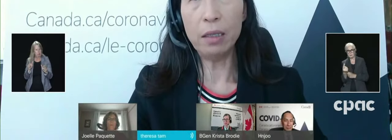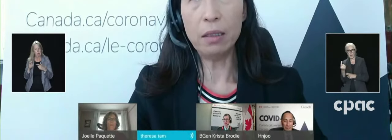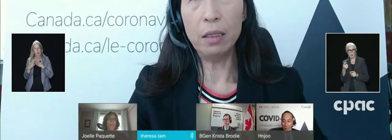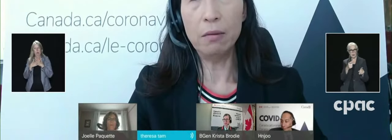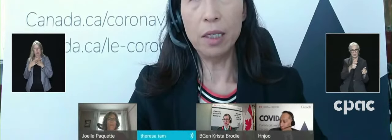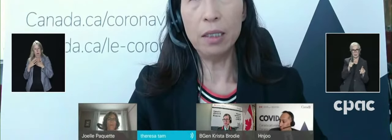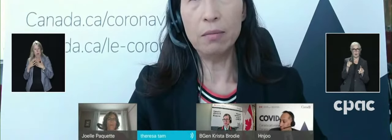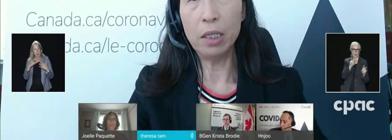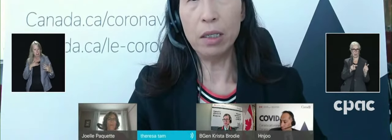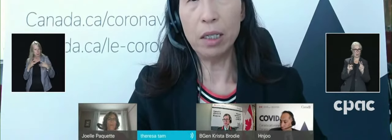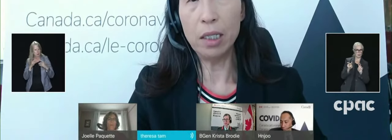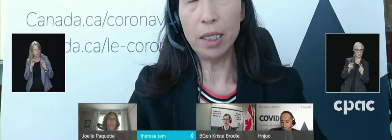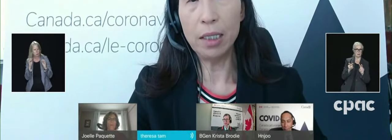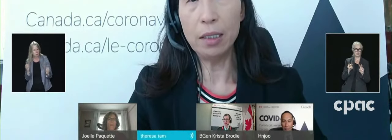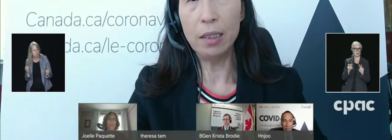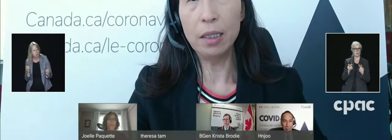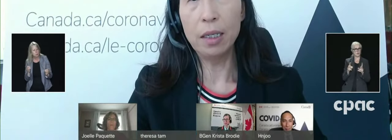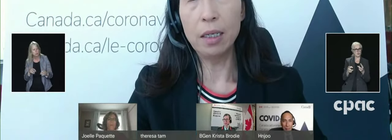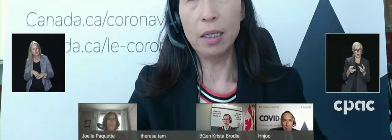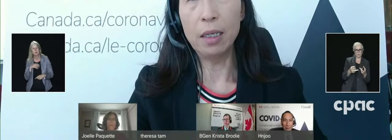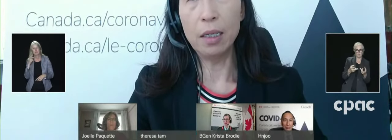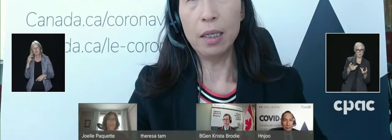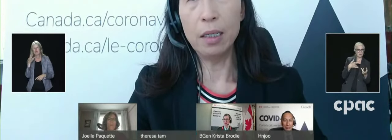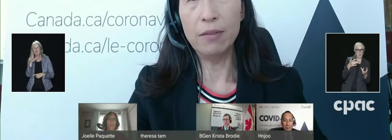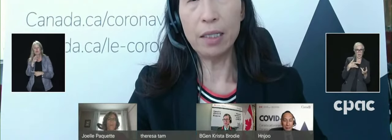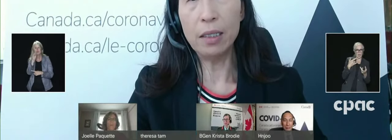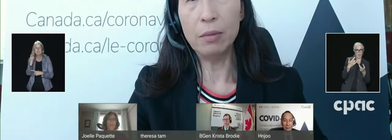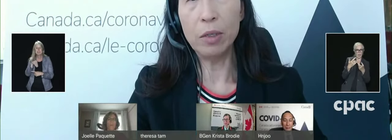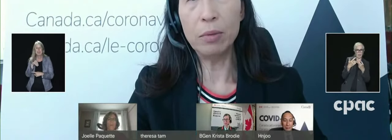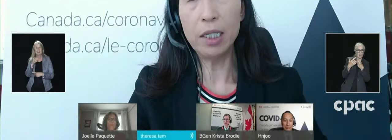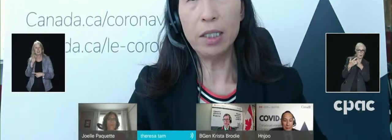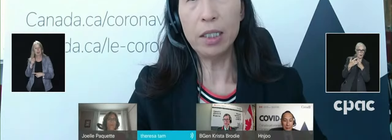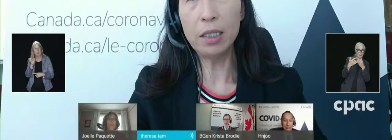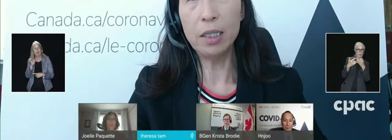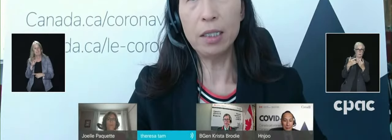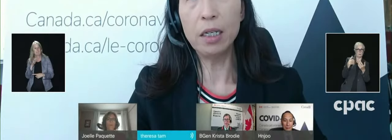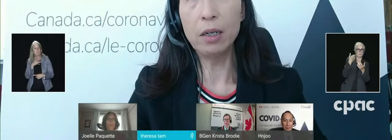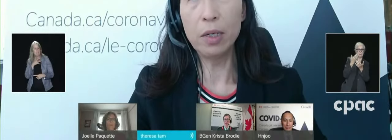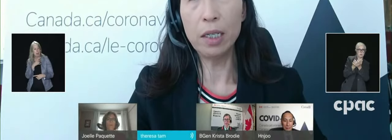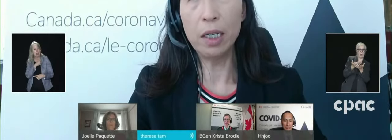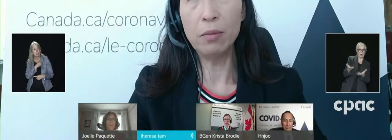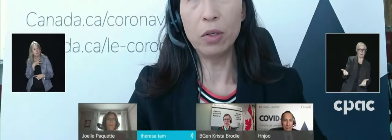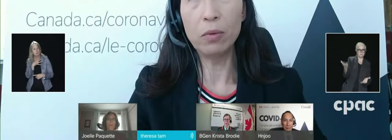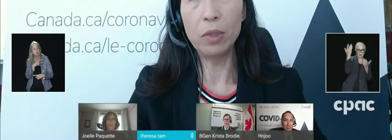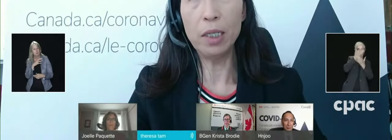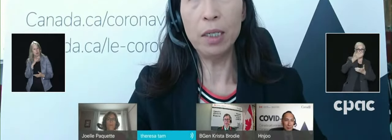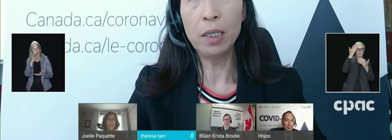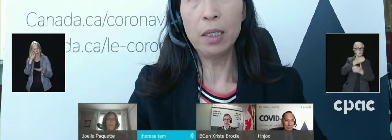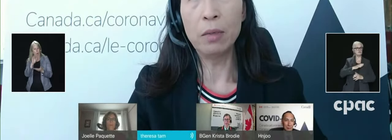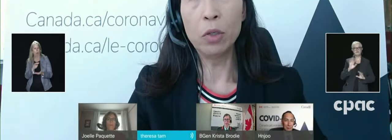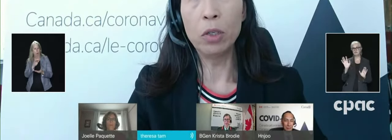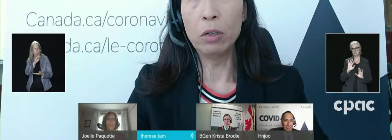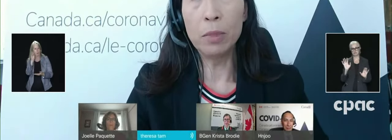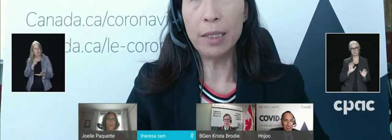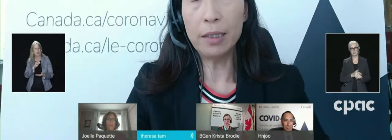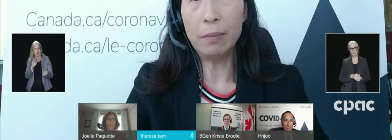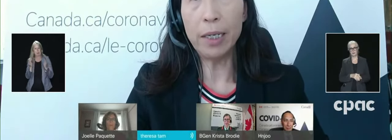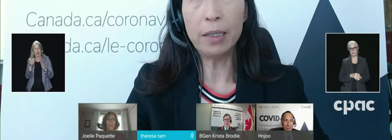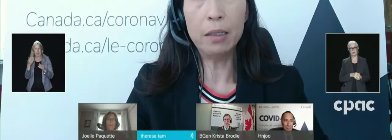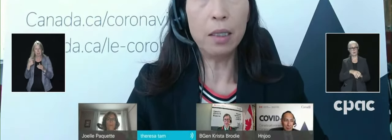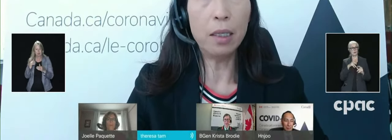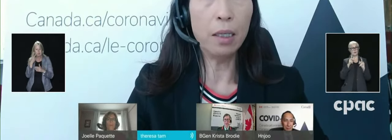in fact, the rates of myocarditis in the vaccinated population is lower than what we would